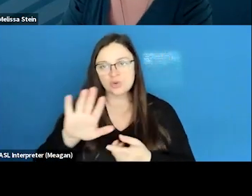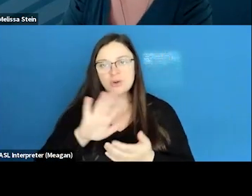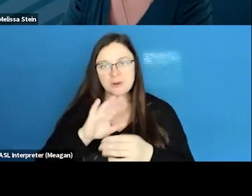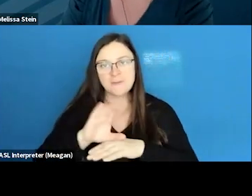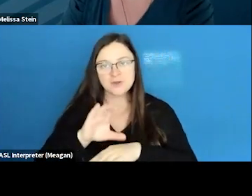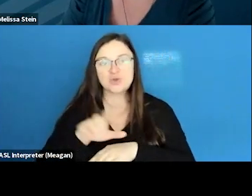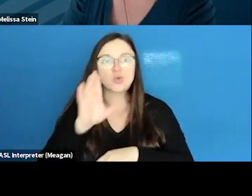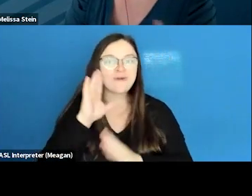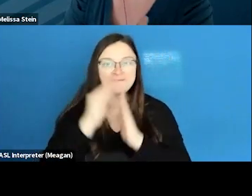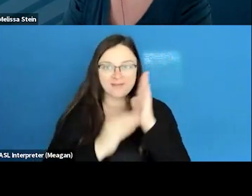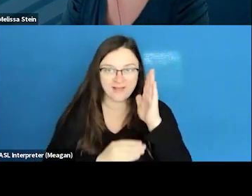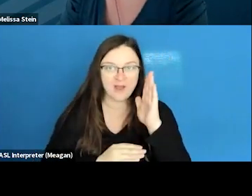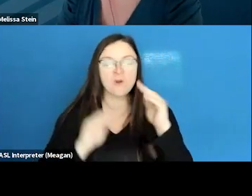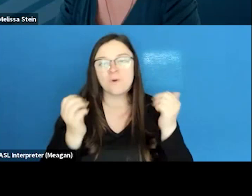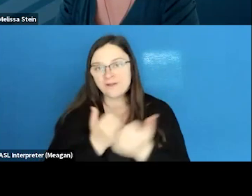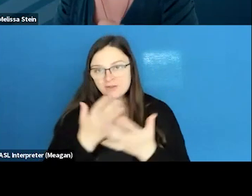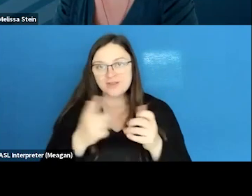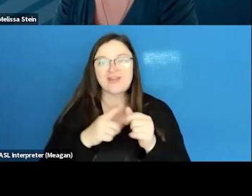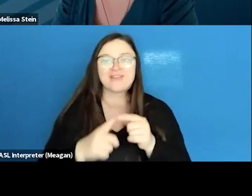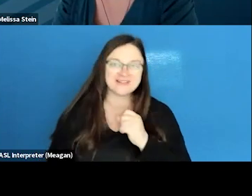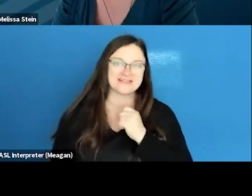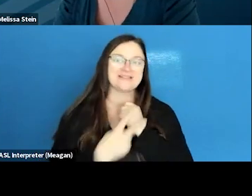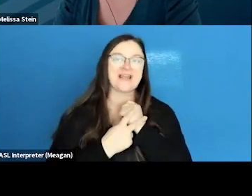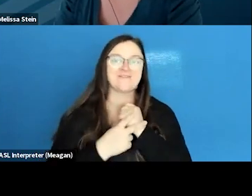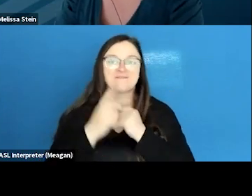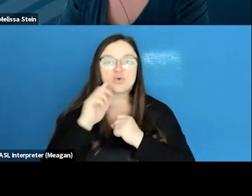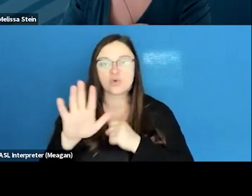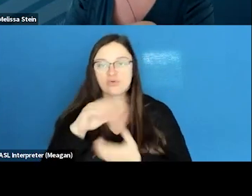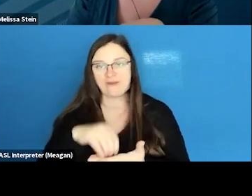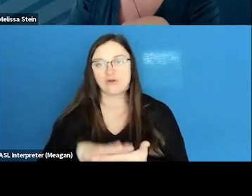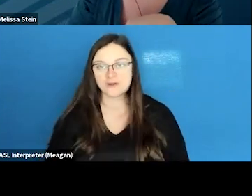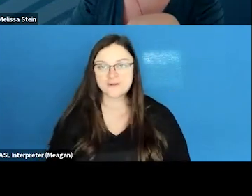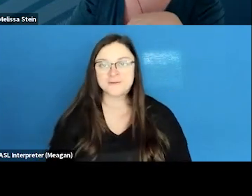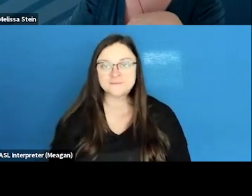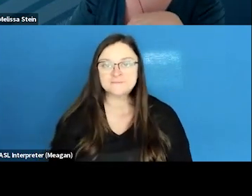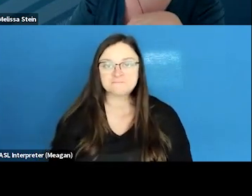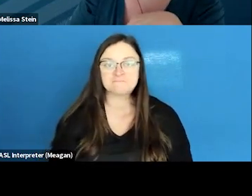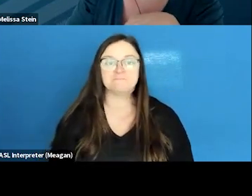the name and then you'll be able to save it for your records.